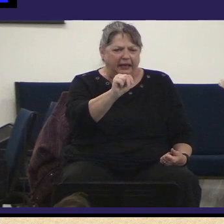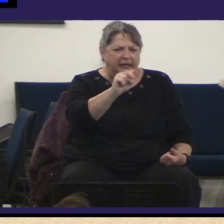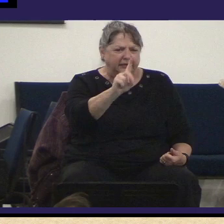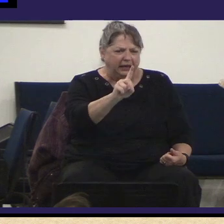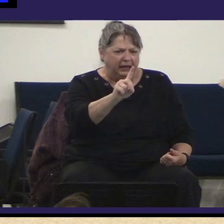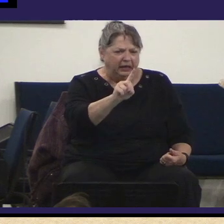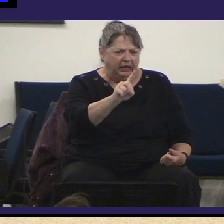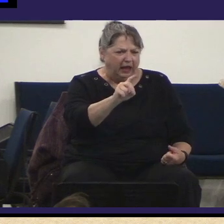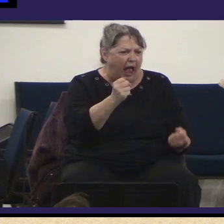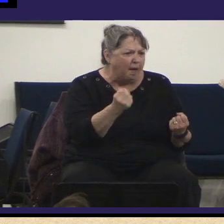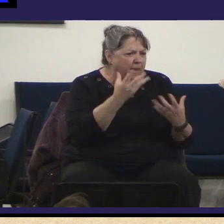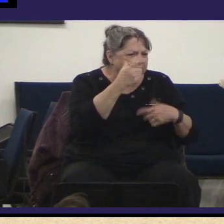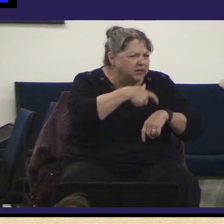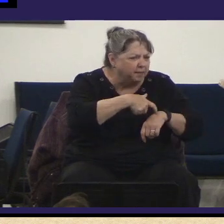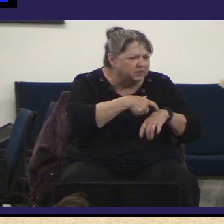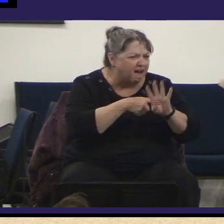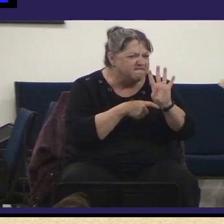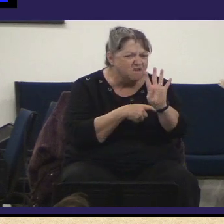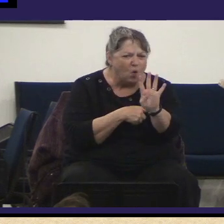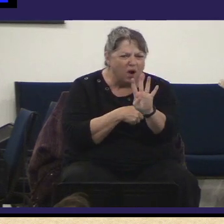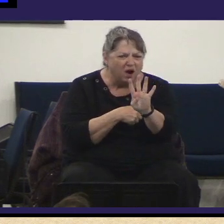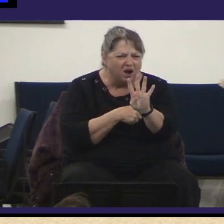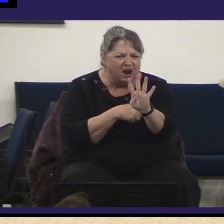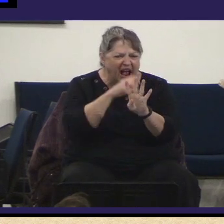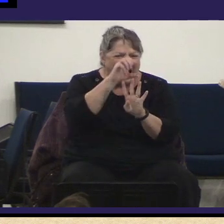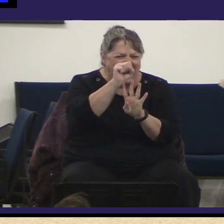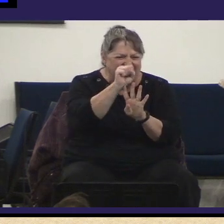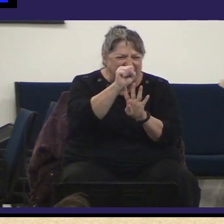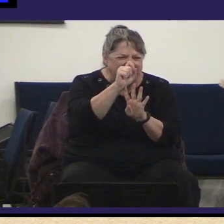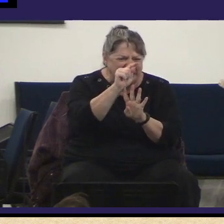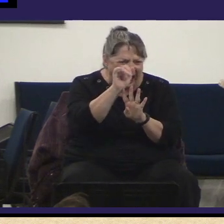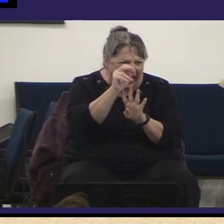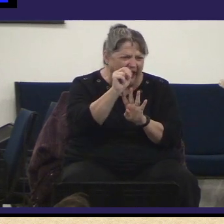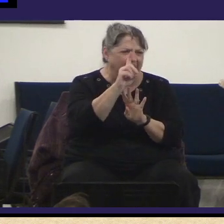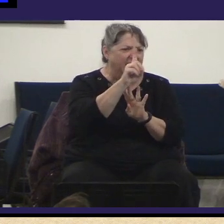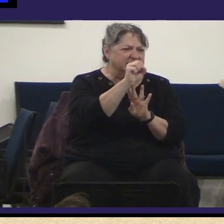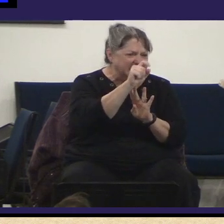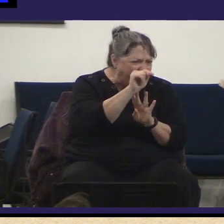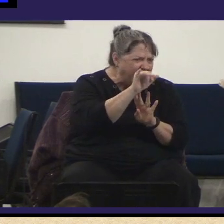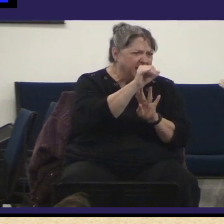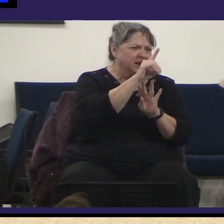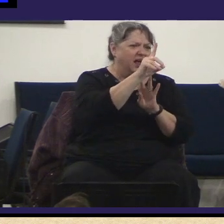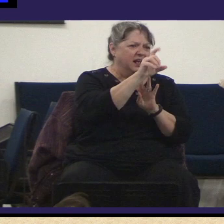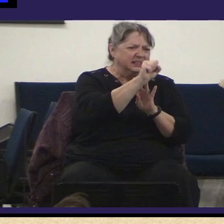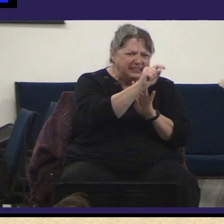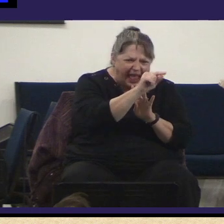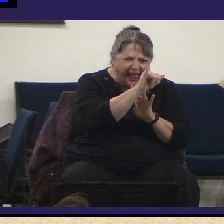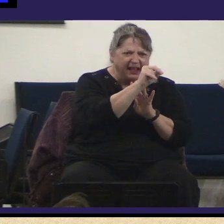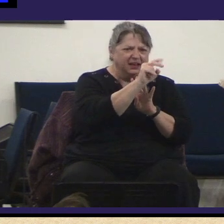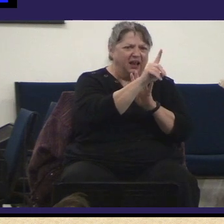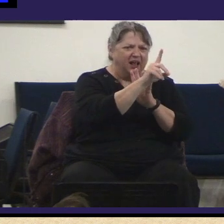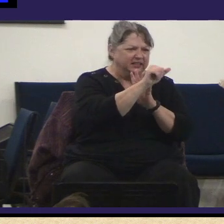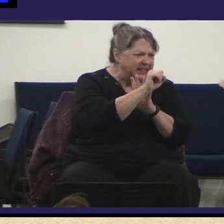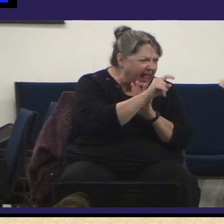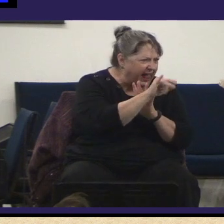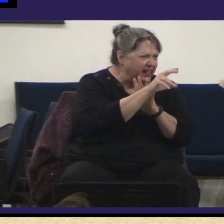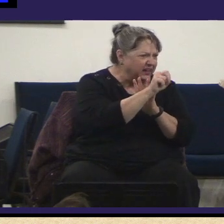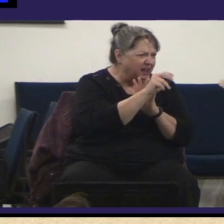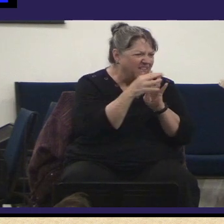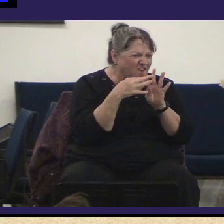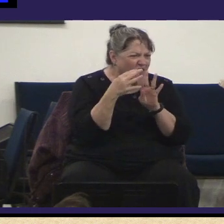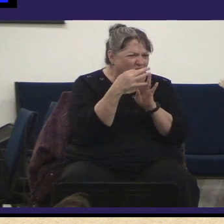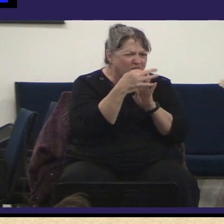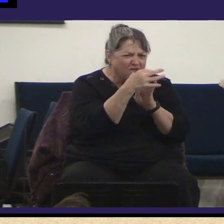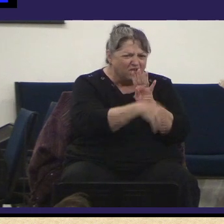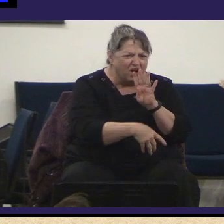But before he tells us to stand these four times, he tells us in verse 10 to be strong in the Lord and in